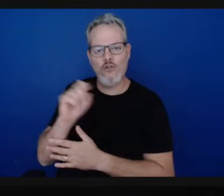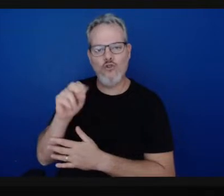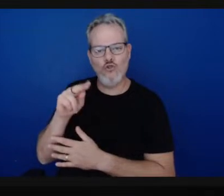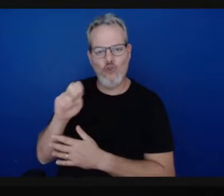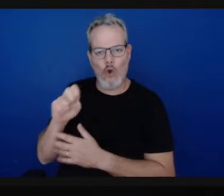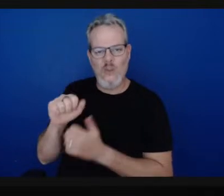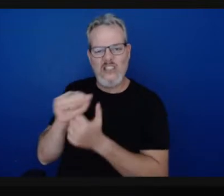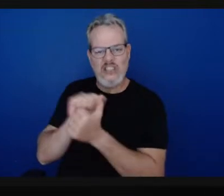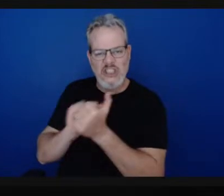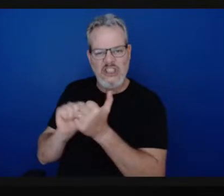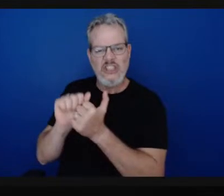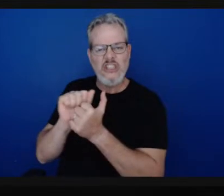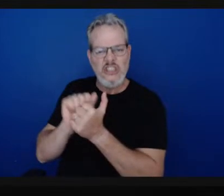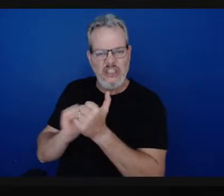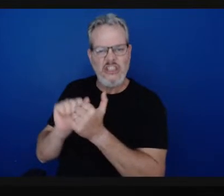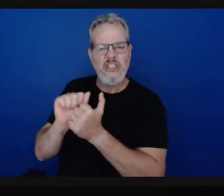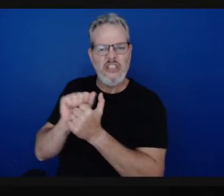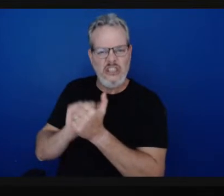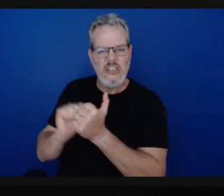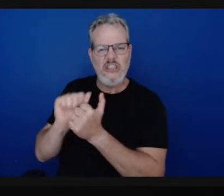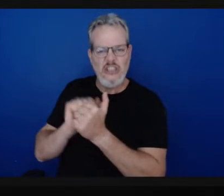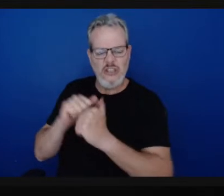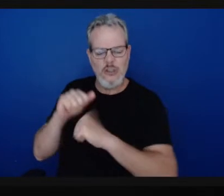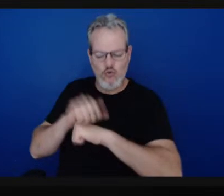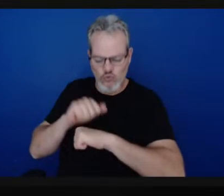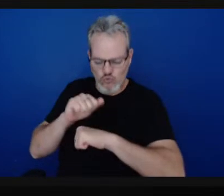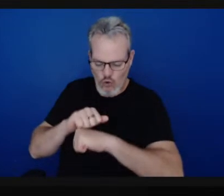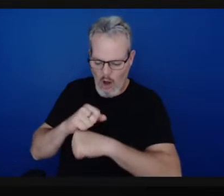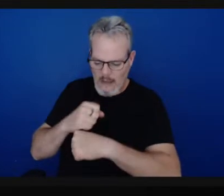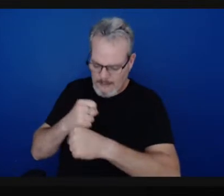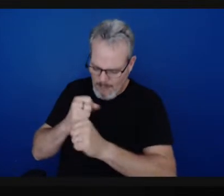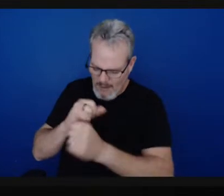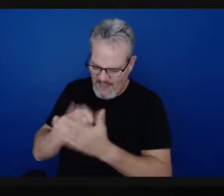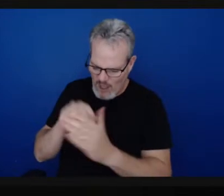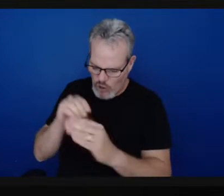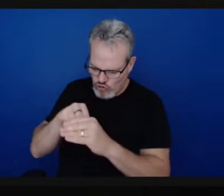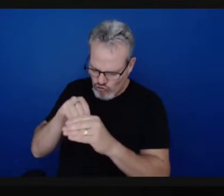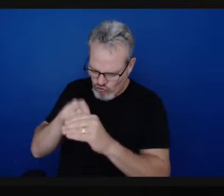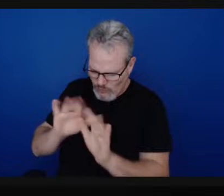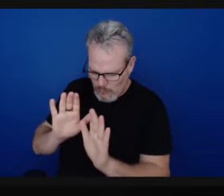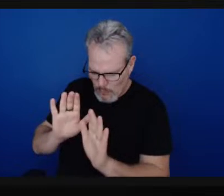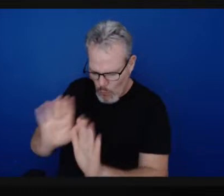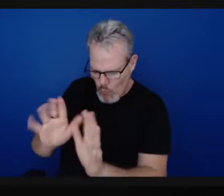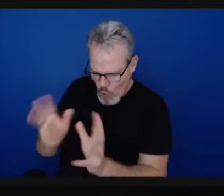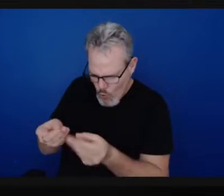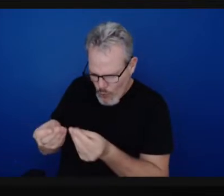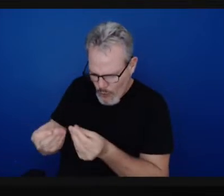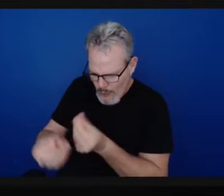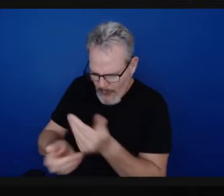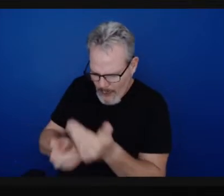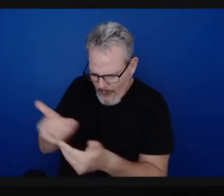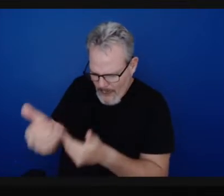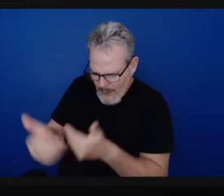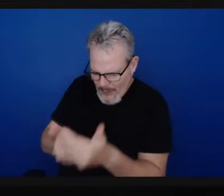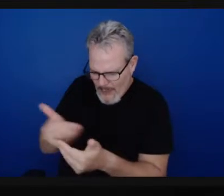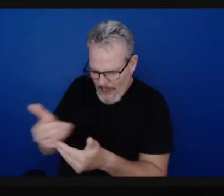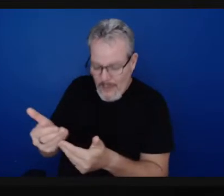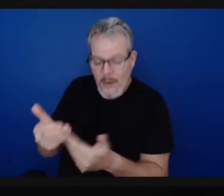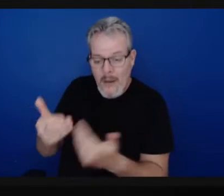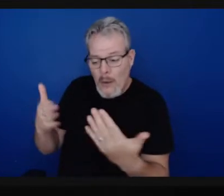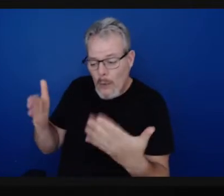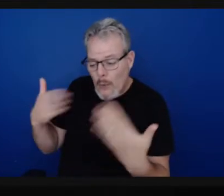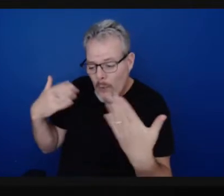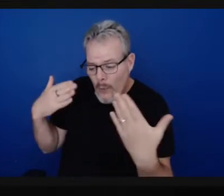pressure. And the magma maybe is helping inject in there to keep that thing moving, right? And even if it's just cooling and